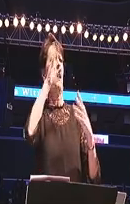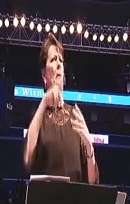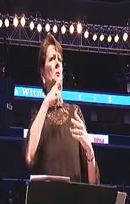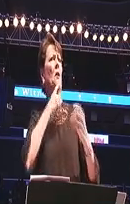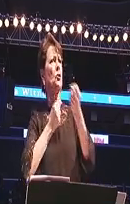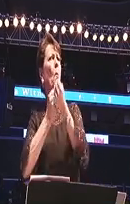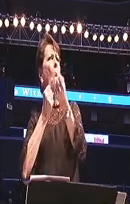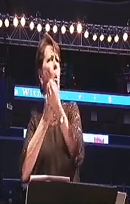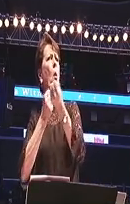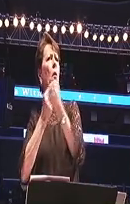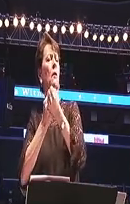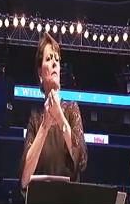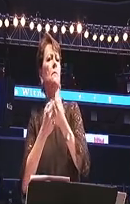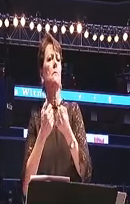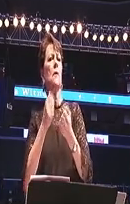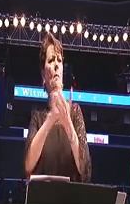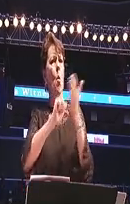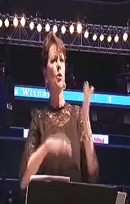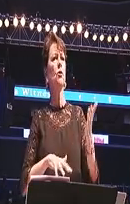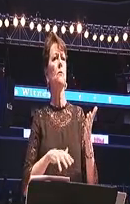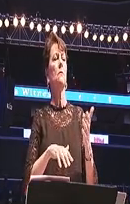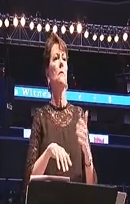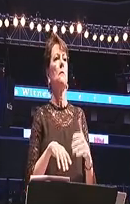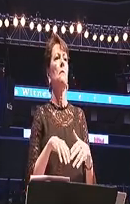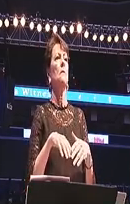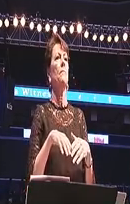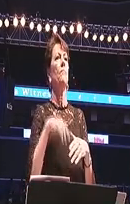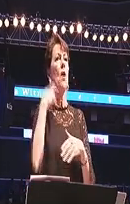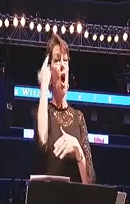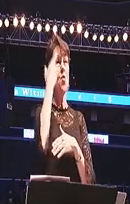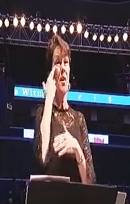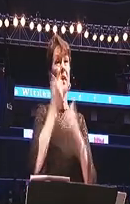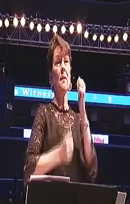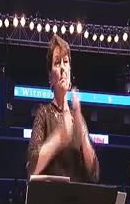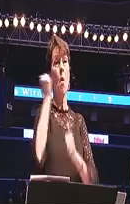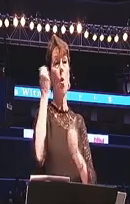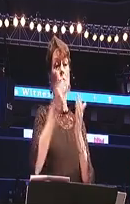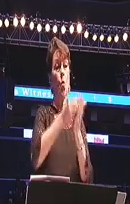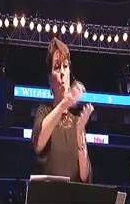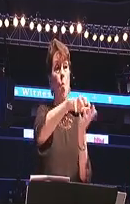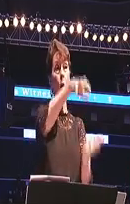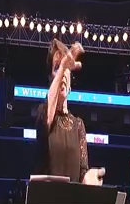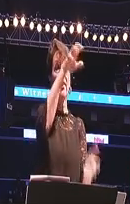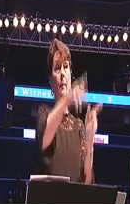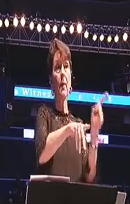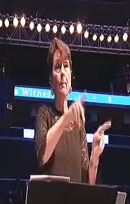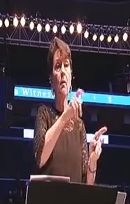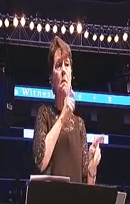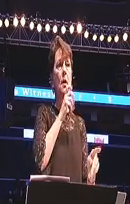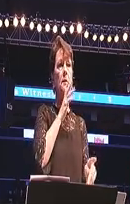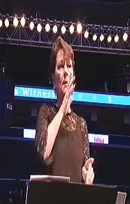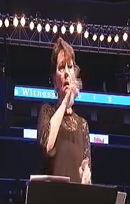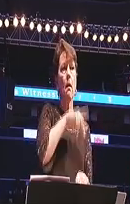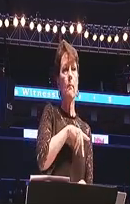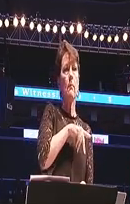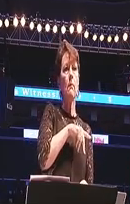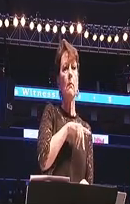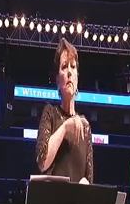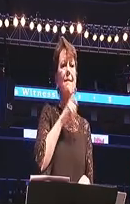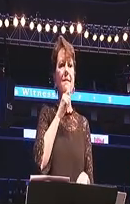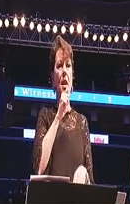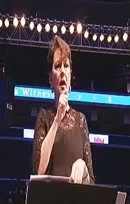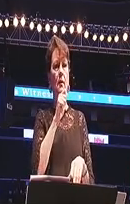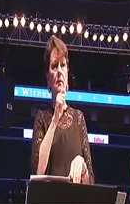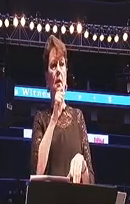I realized that most of the wealthy people were not with us. Hollywood is not with us.